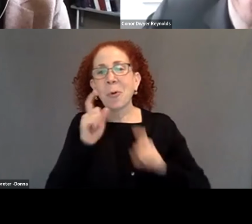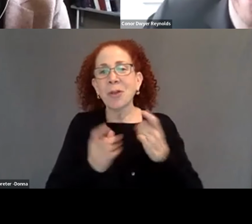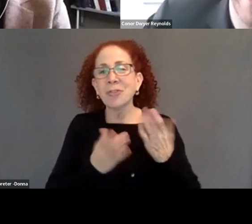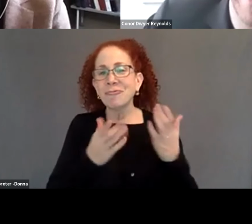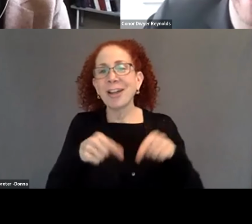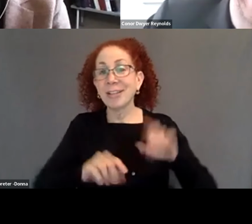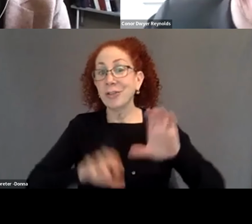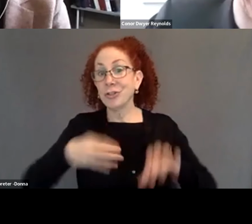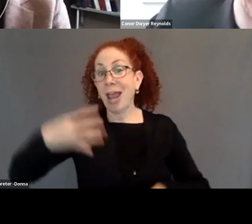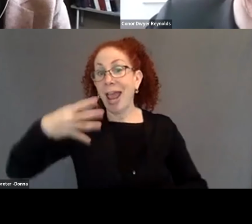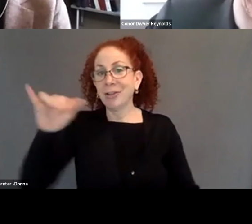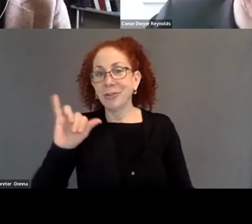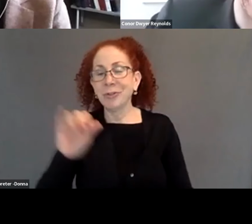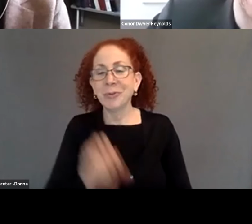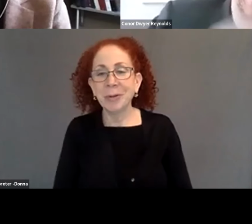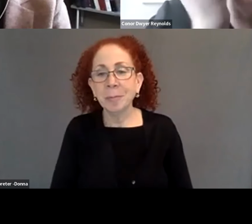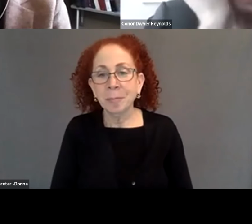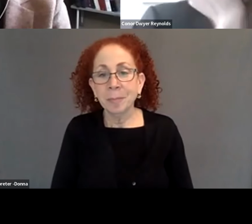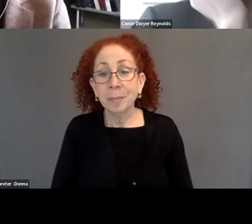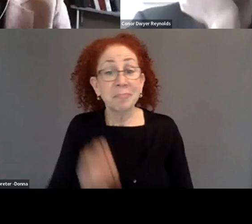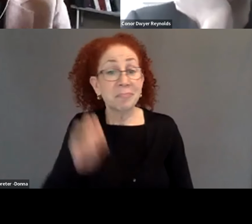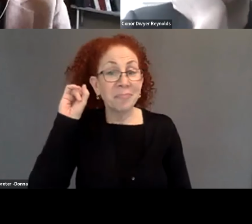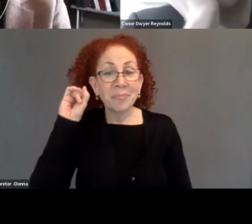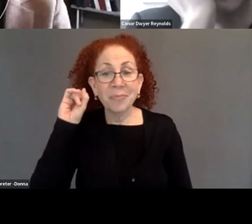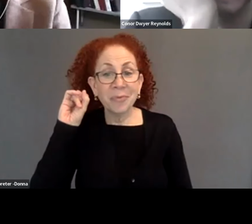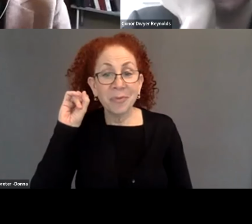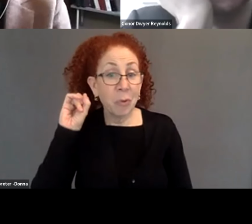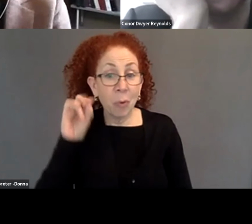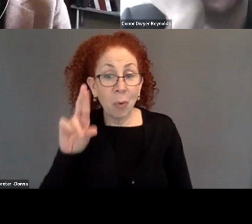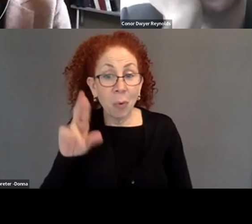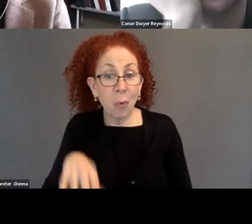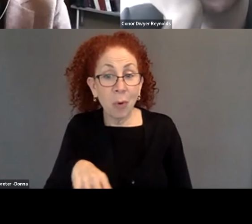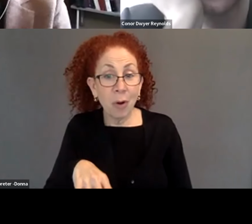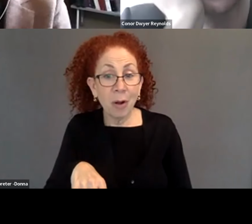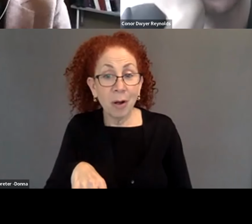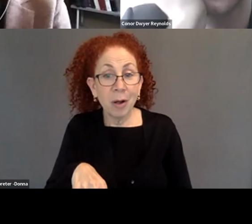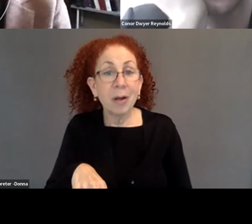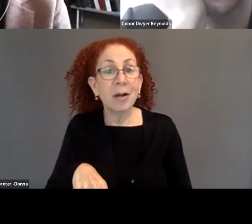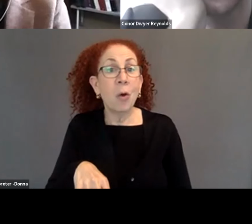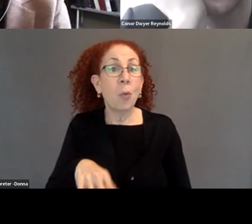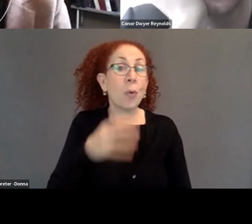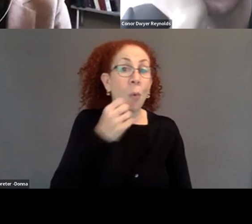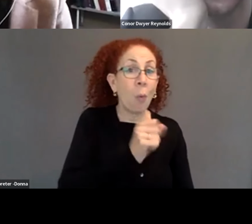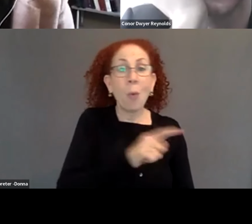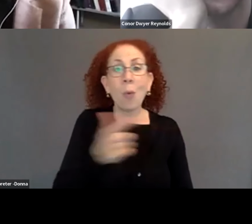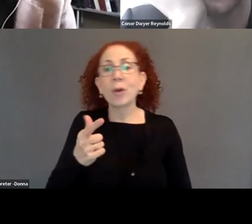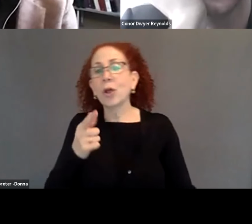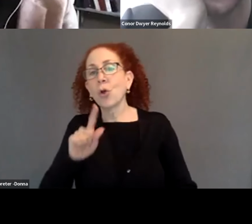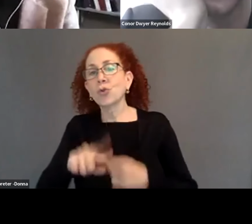chat, or you can opt to forfeit and we can get straight to some of the great questions that have been raised.